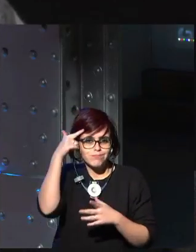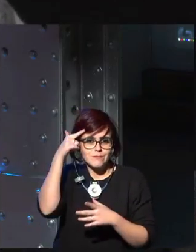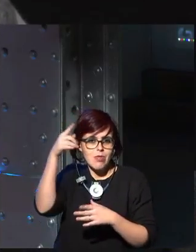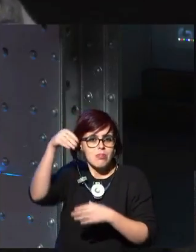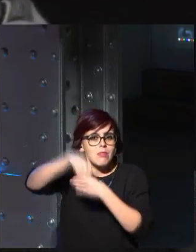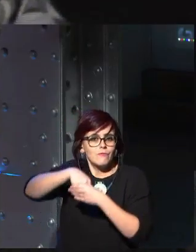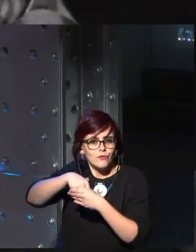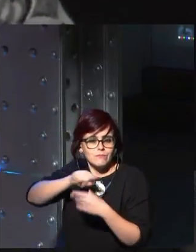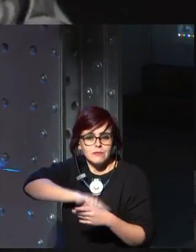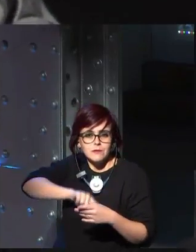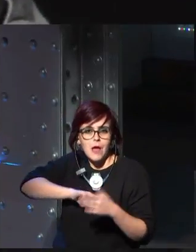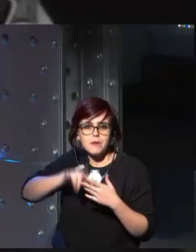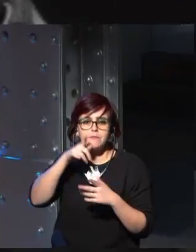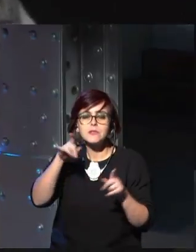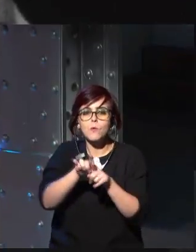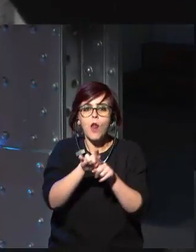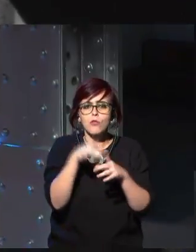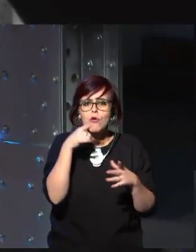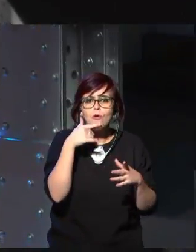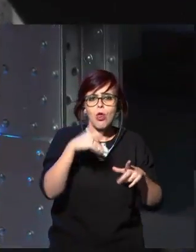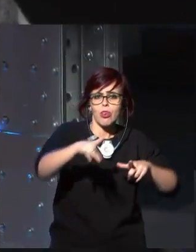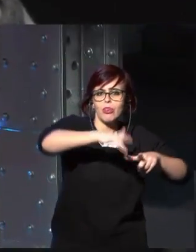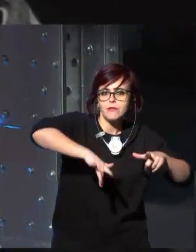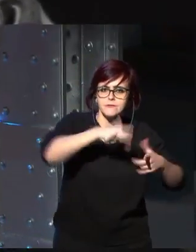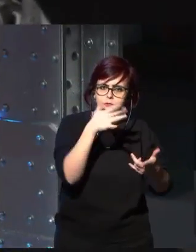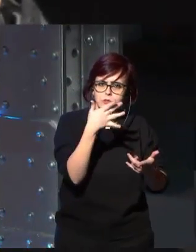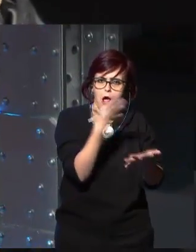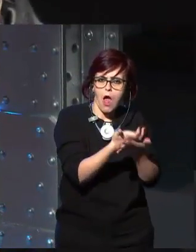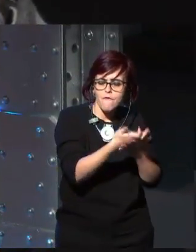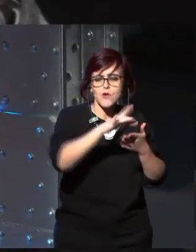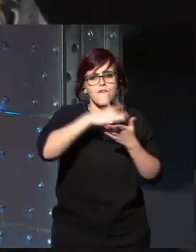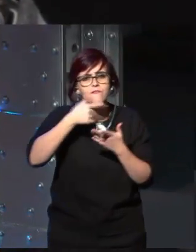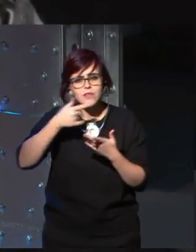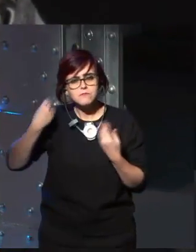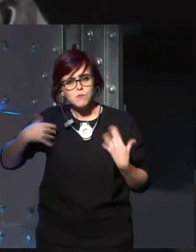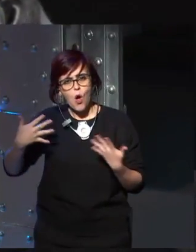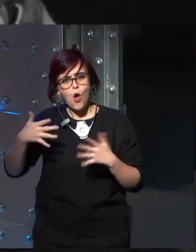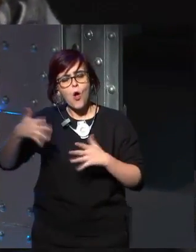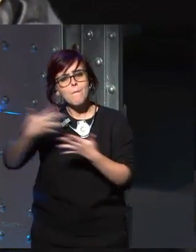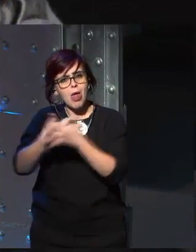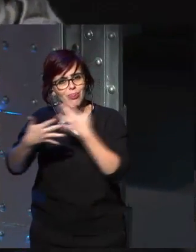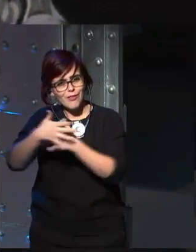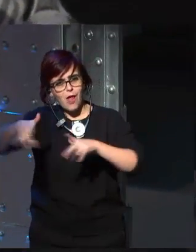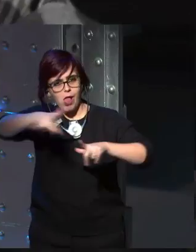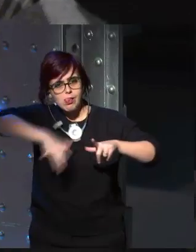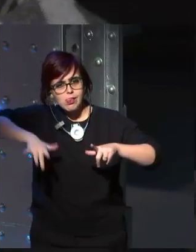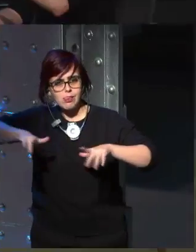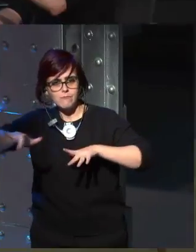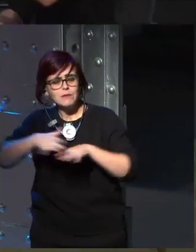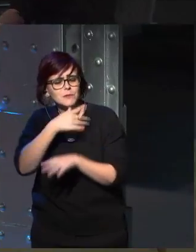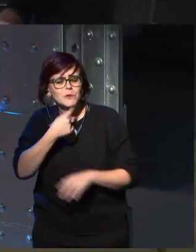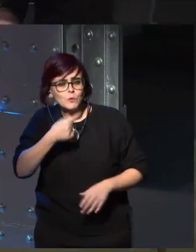it chimes with you. I record records, discs, and I work